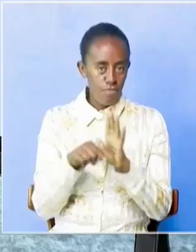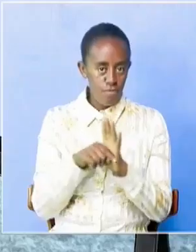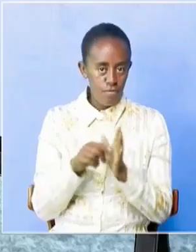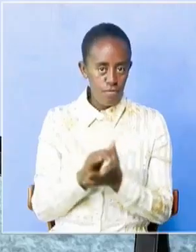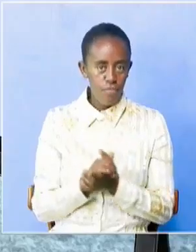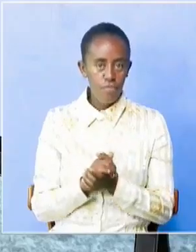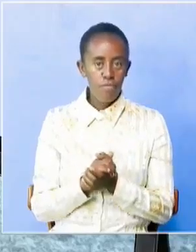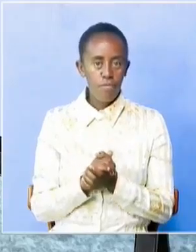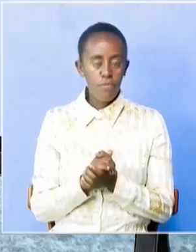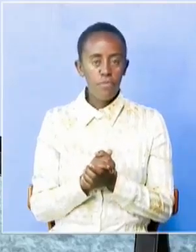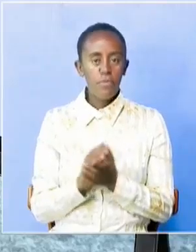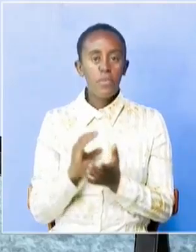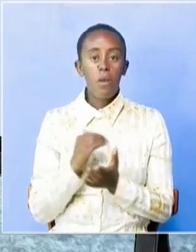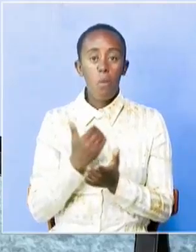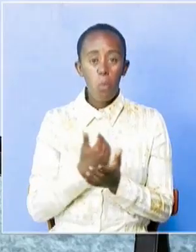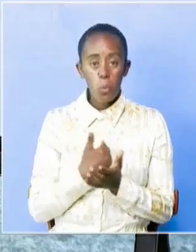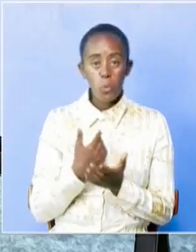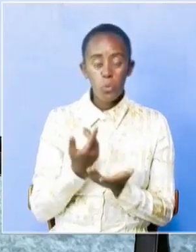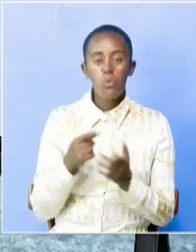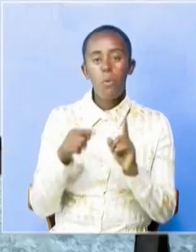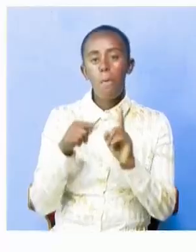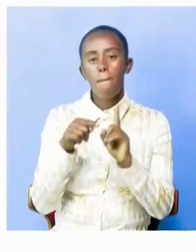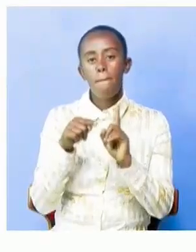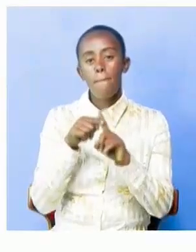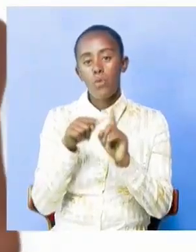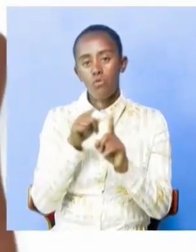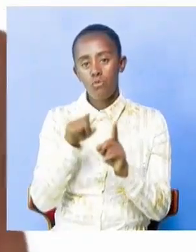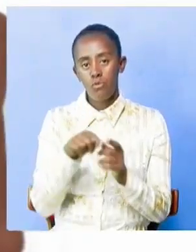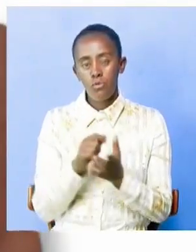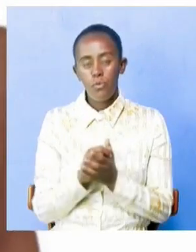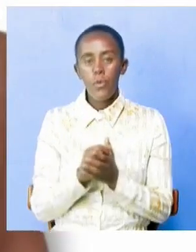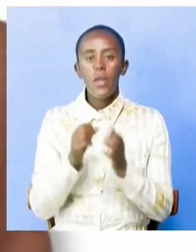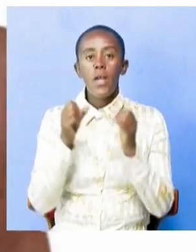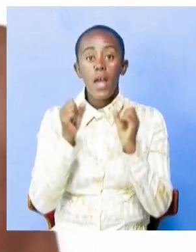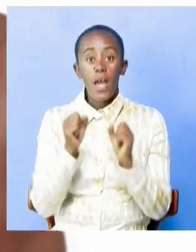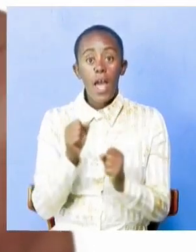is negative, our tag question has to be positive. Can she?